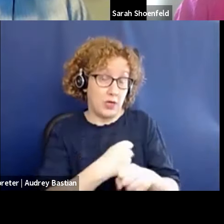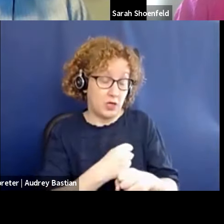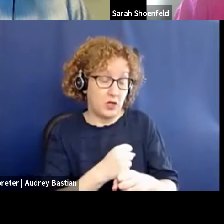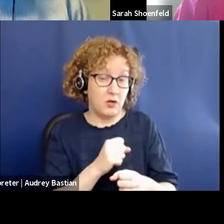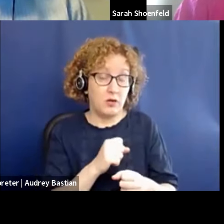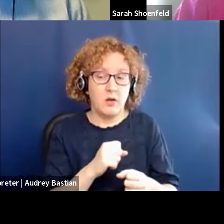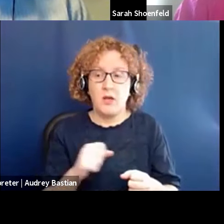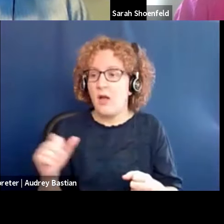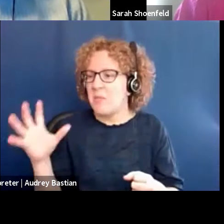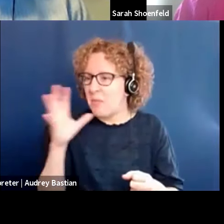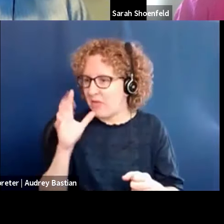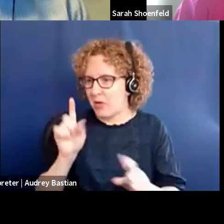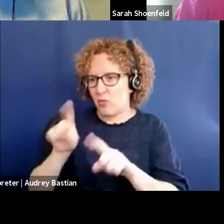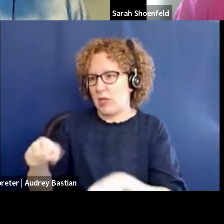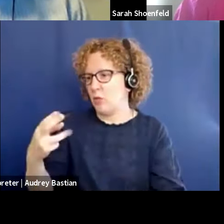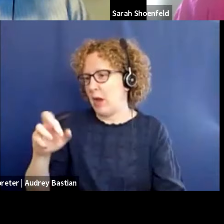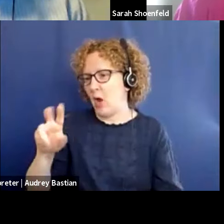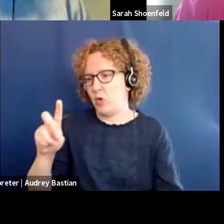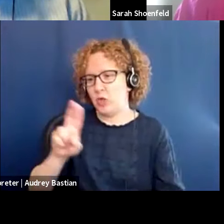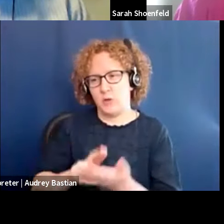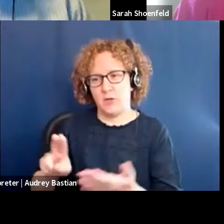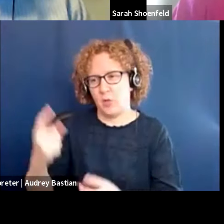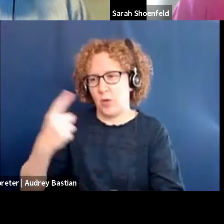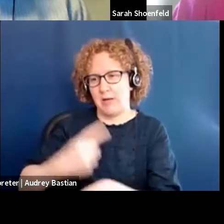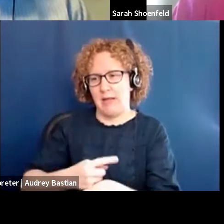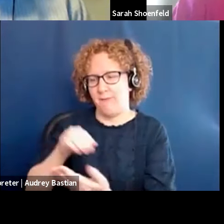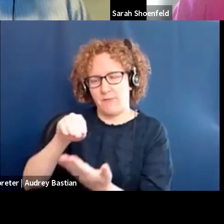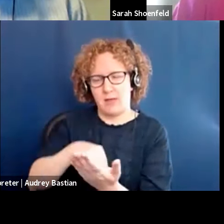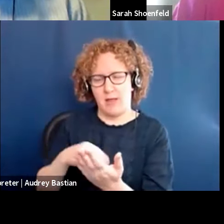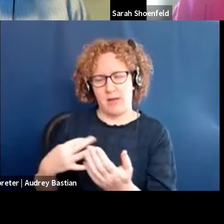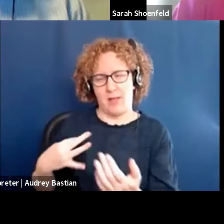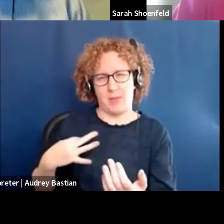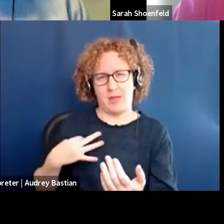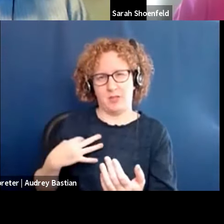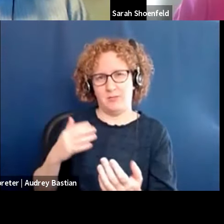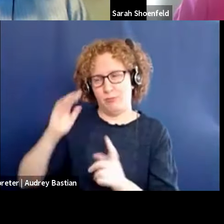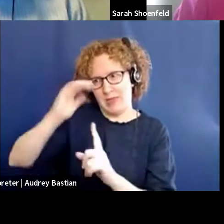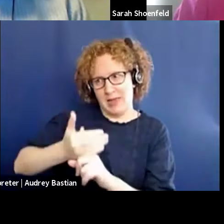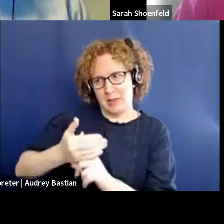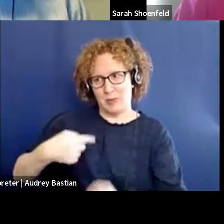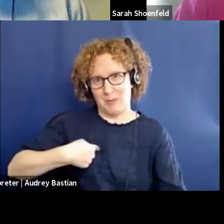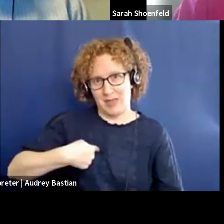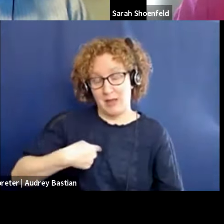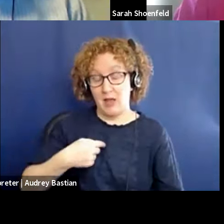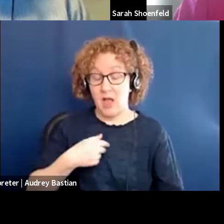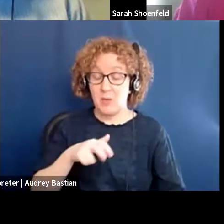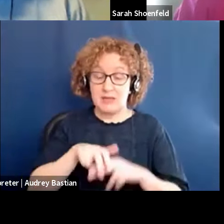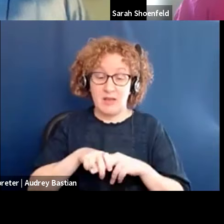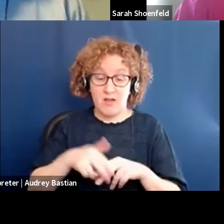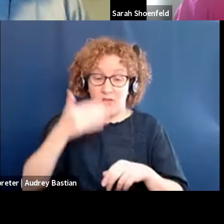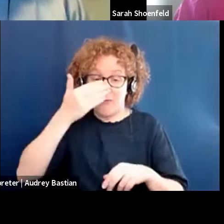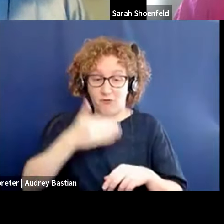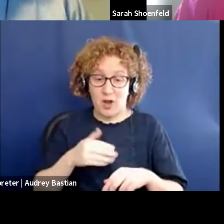And my mother just went down to Howard University one day and filled out an application pretending she was me. I was sitting on this front porch